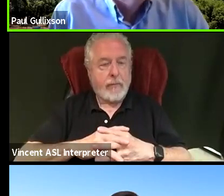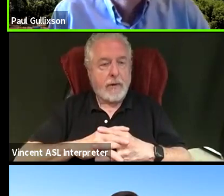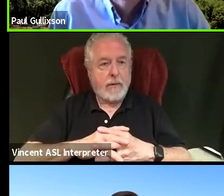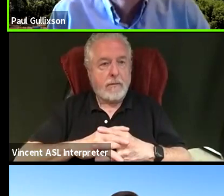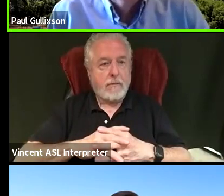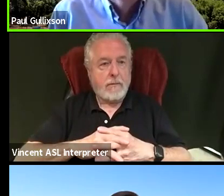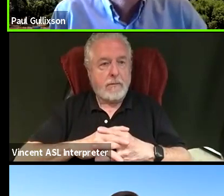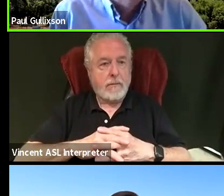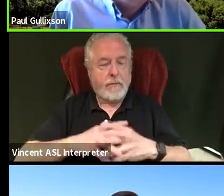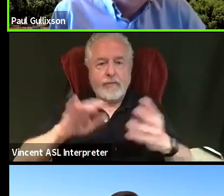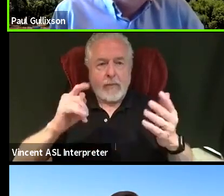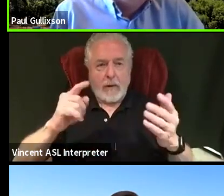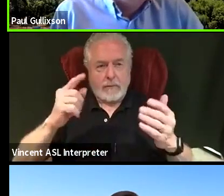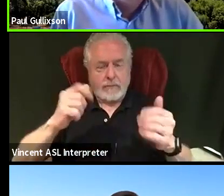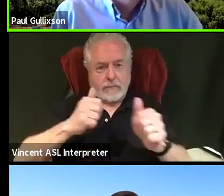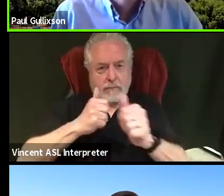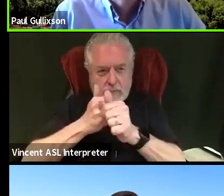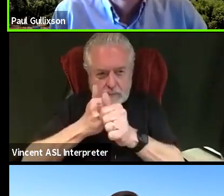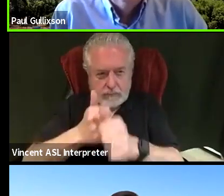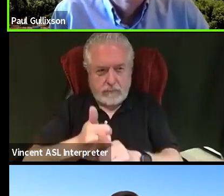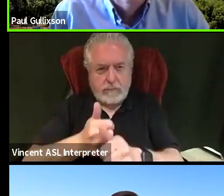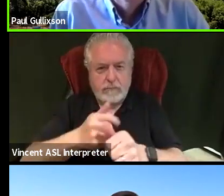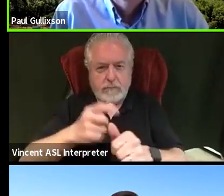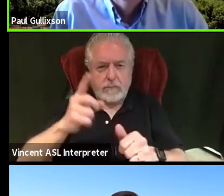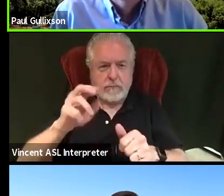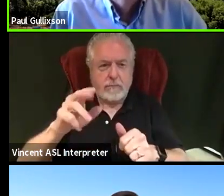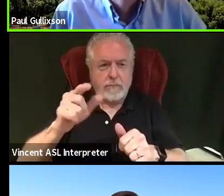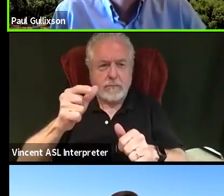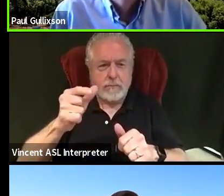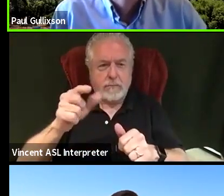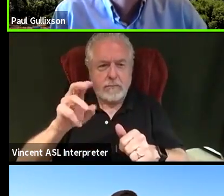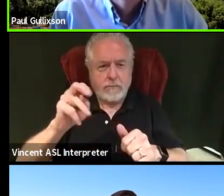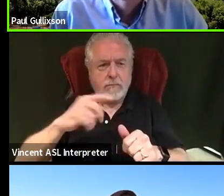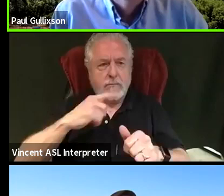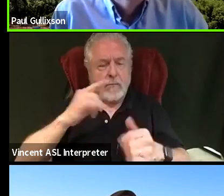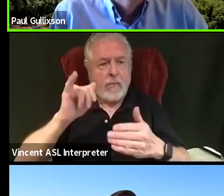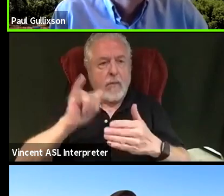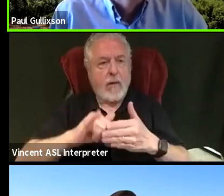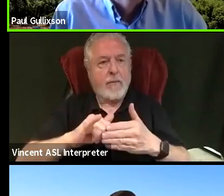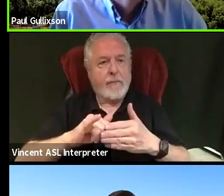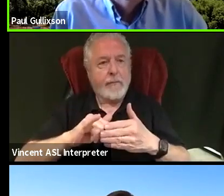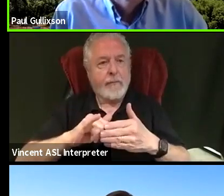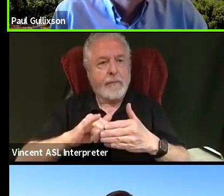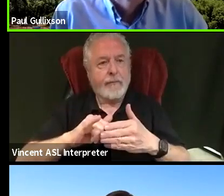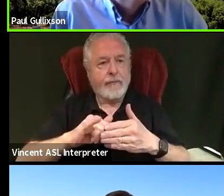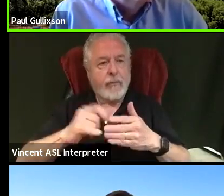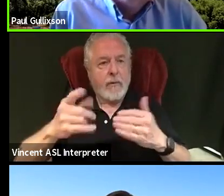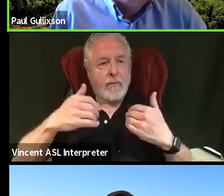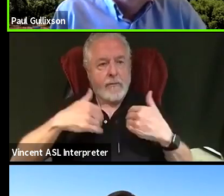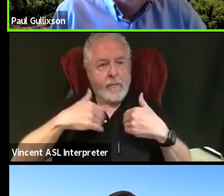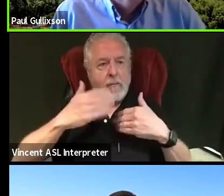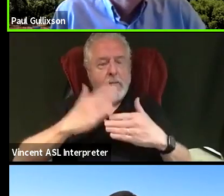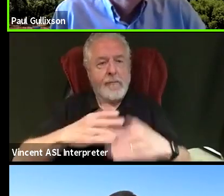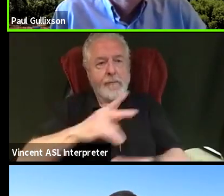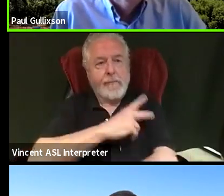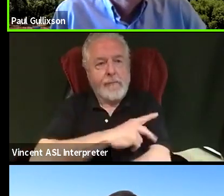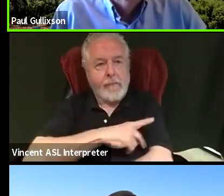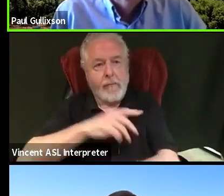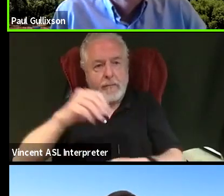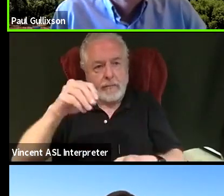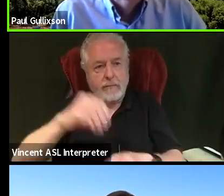So just as a follow-up, Dr. Green, you mentioned that you do have some patients that are